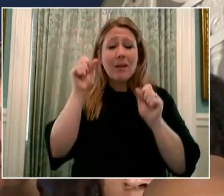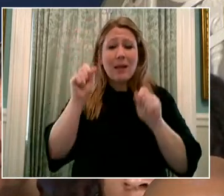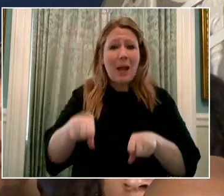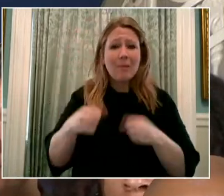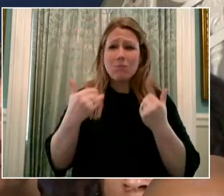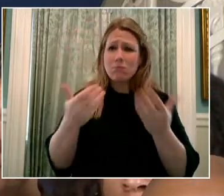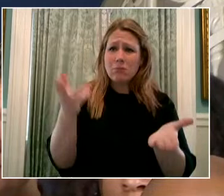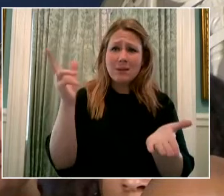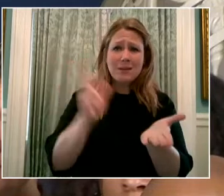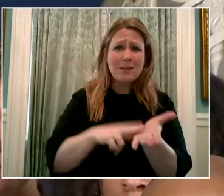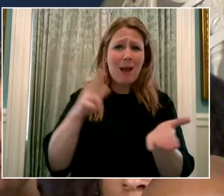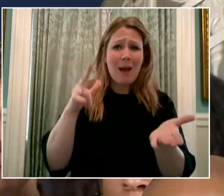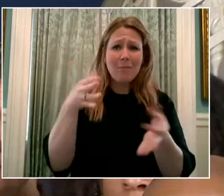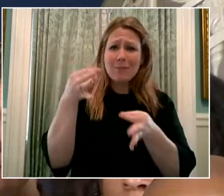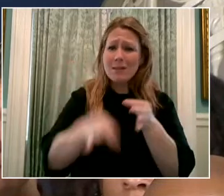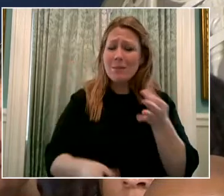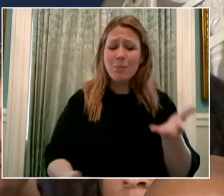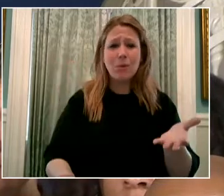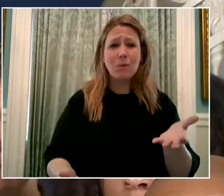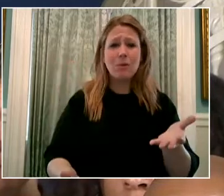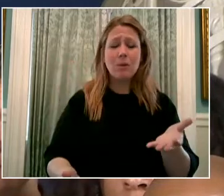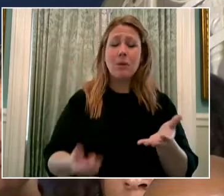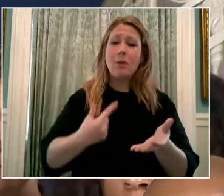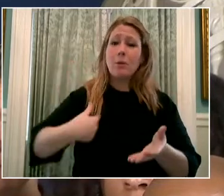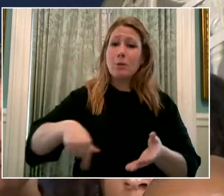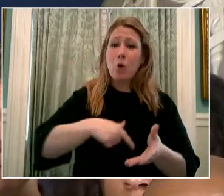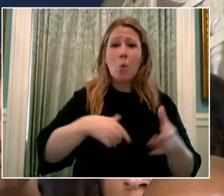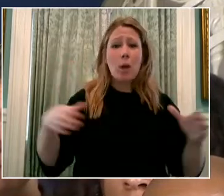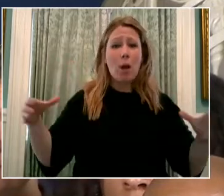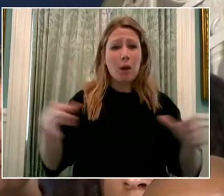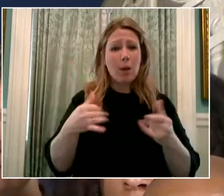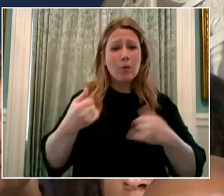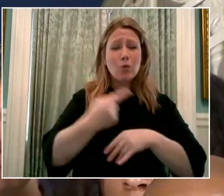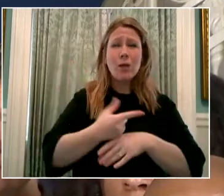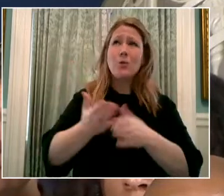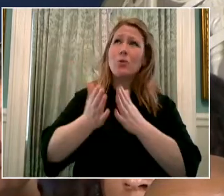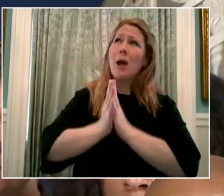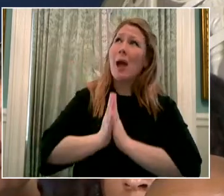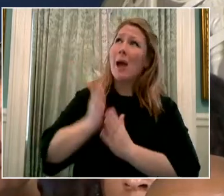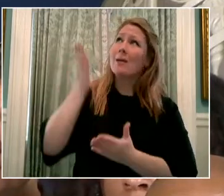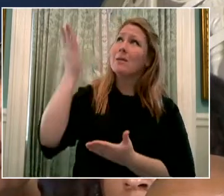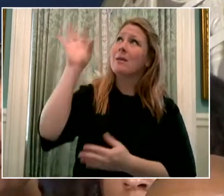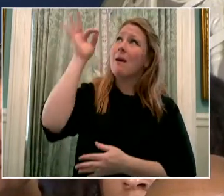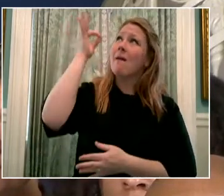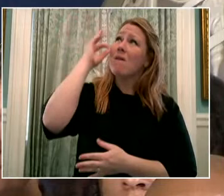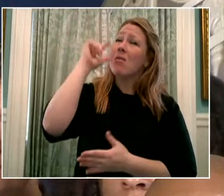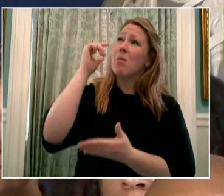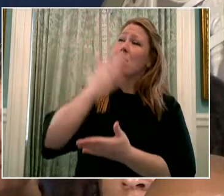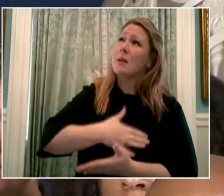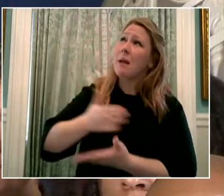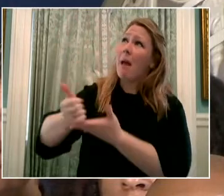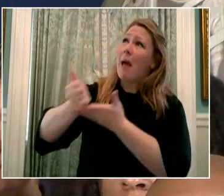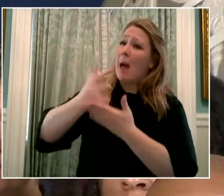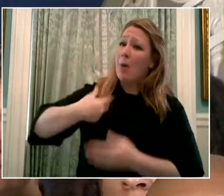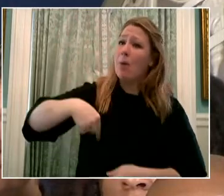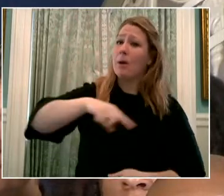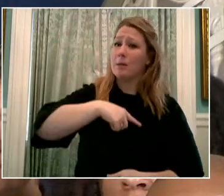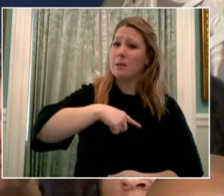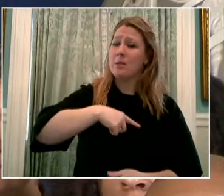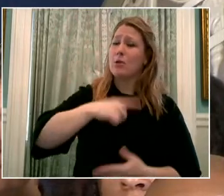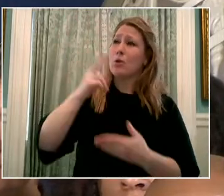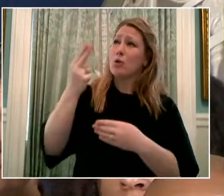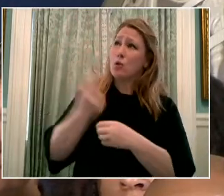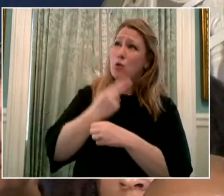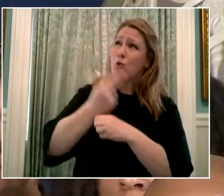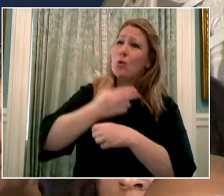that the federal government use every tool at their disposal and to help us through this humanitarian crisis. Now, just